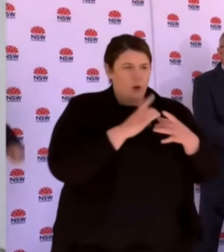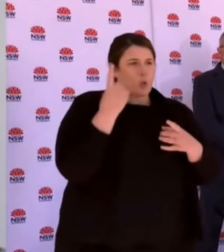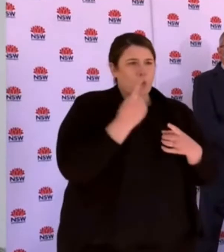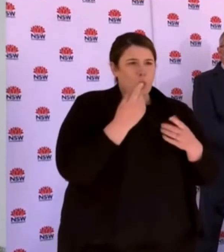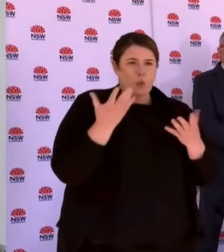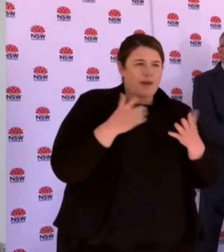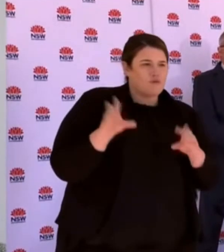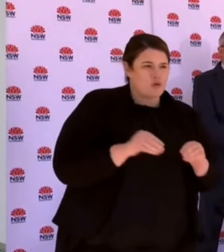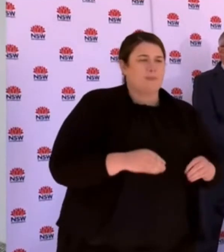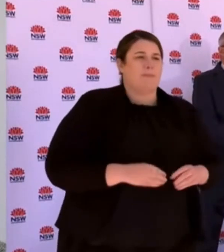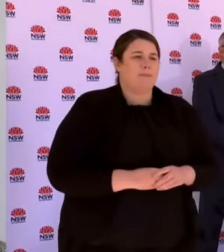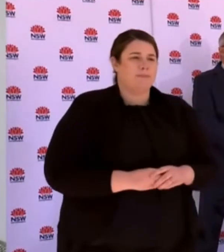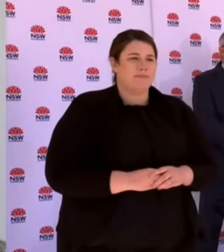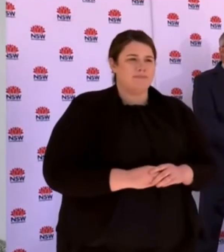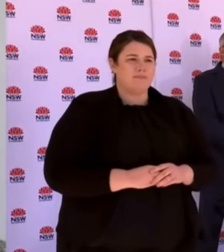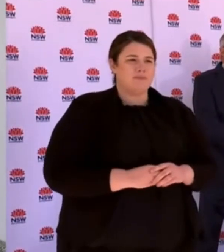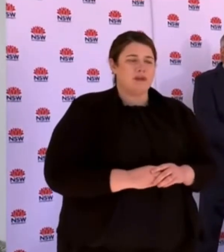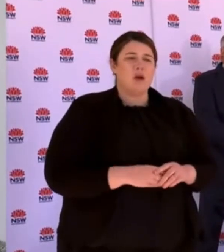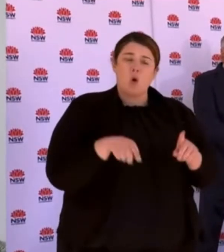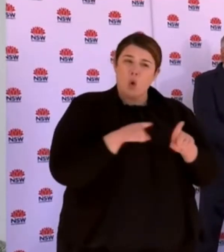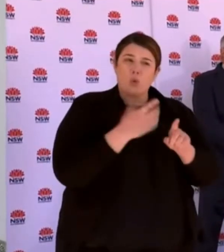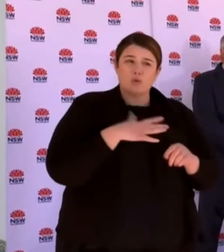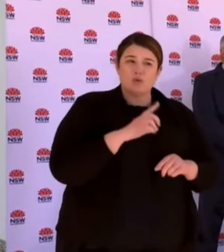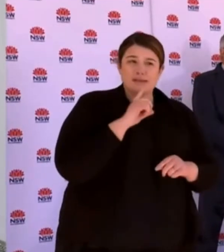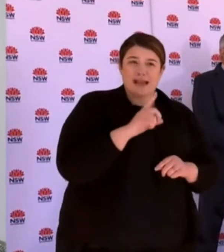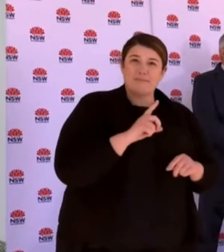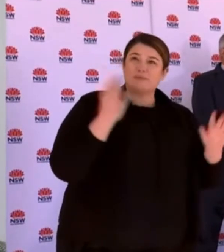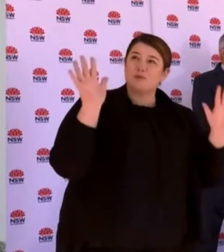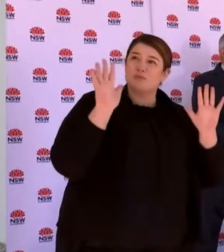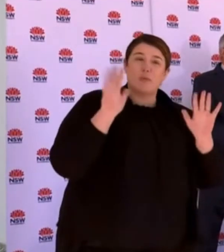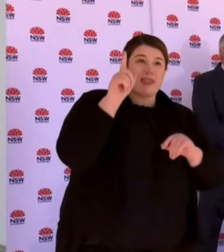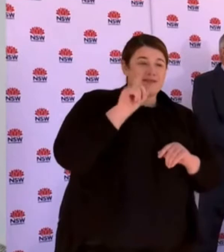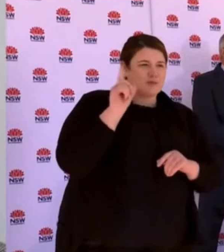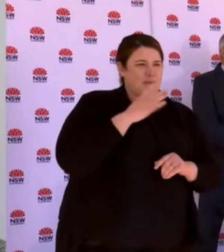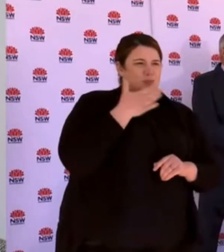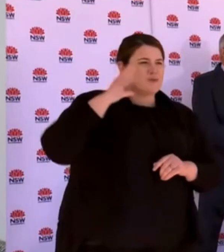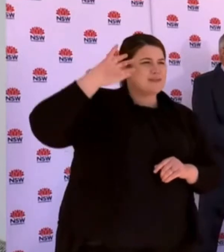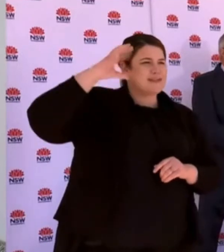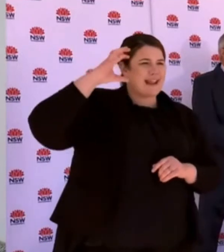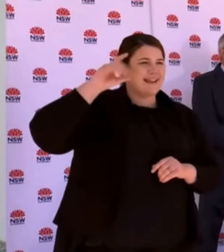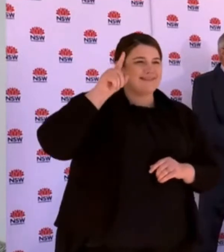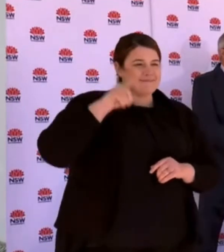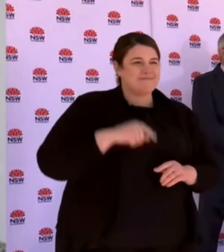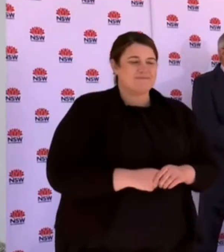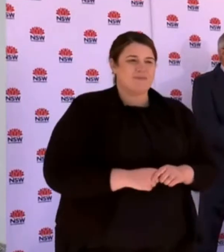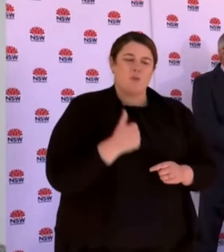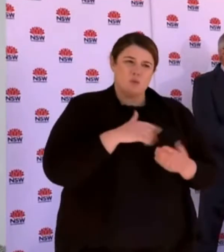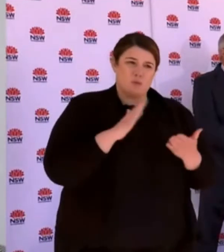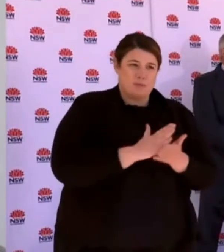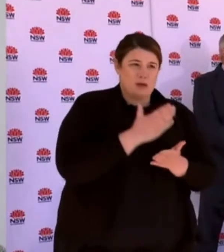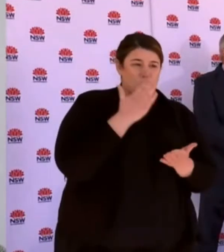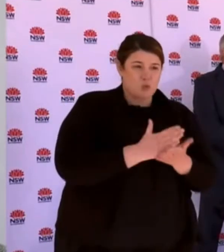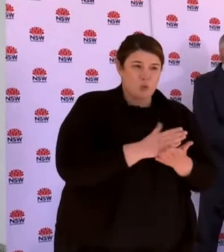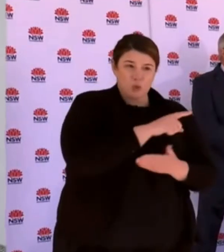the community. I also want to stress that today the weather is great. And I ask everybody to